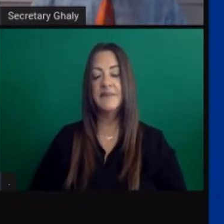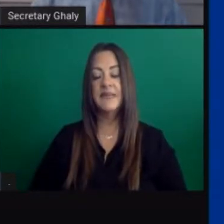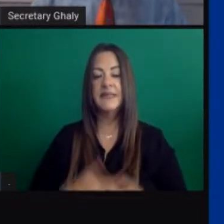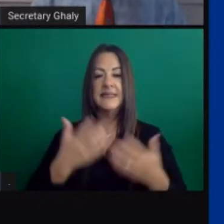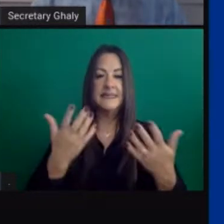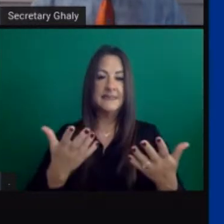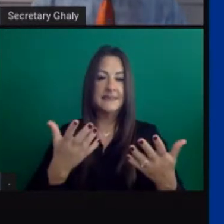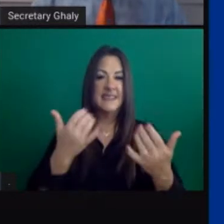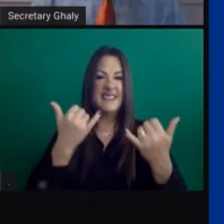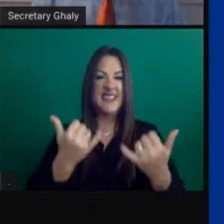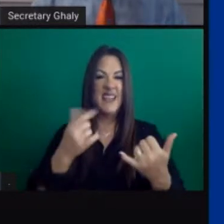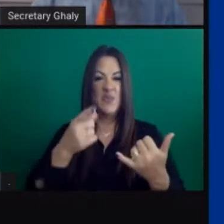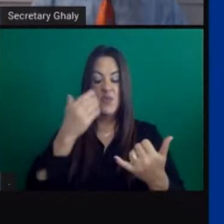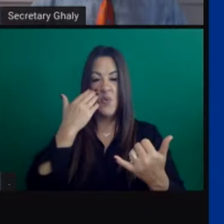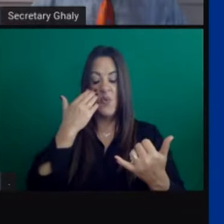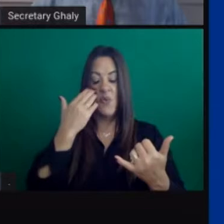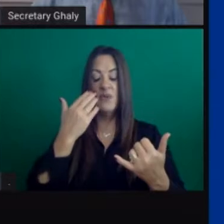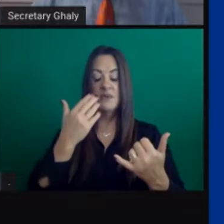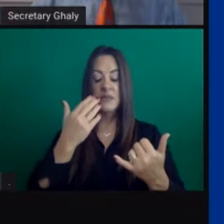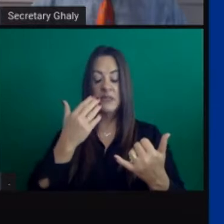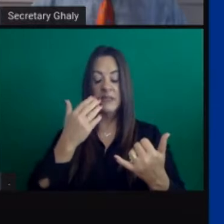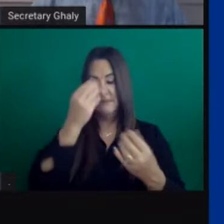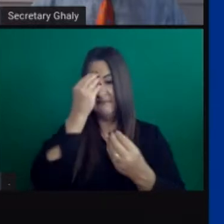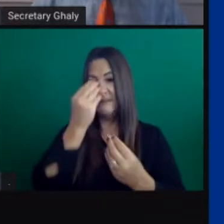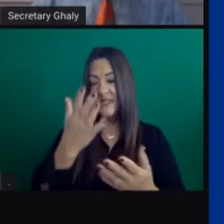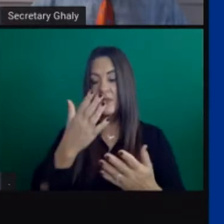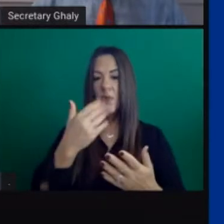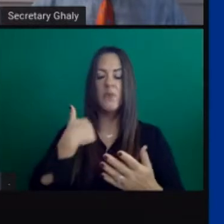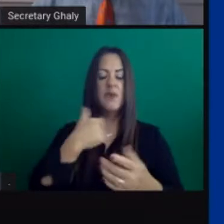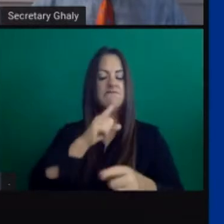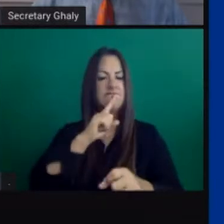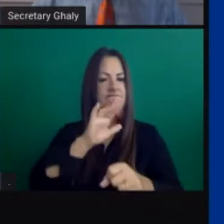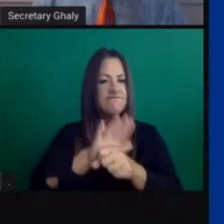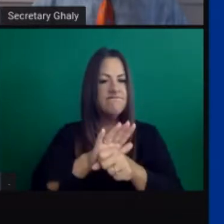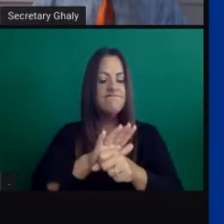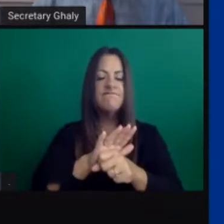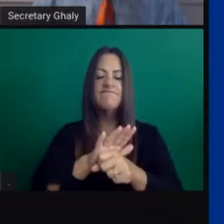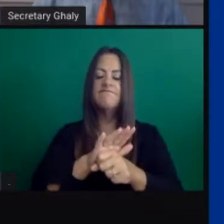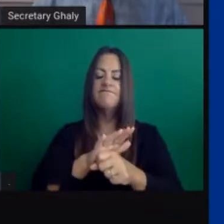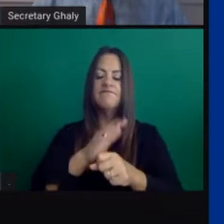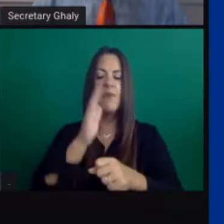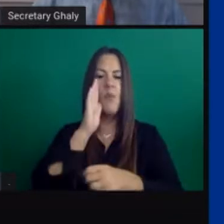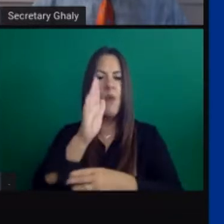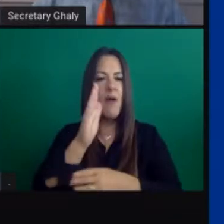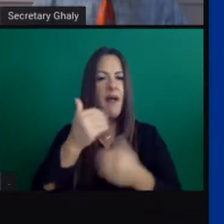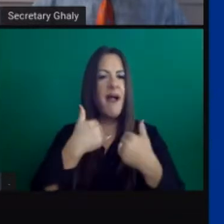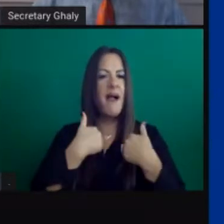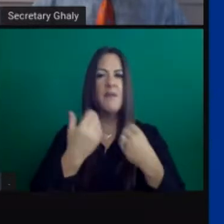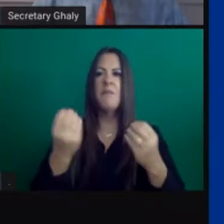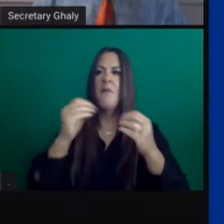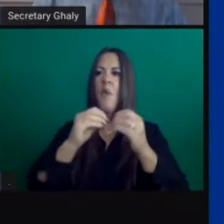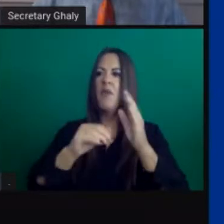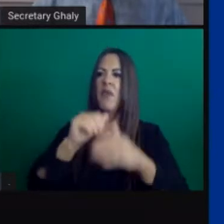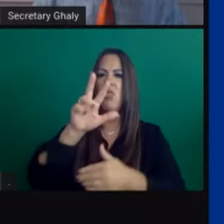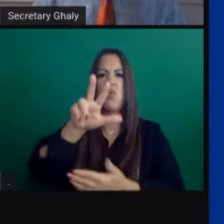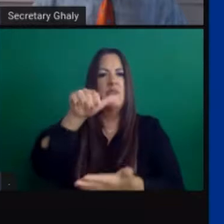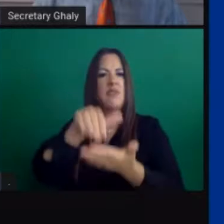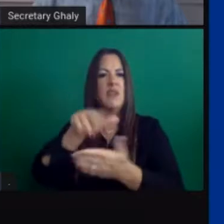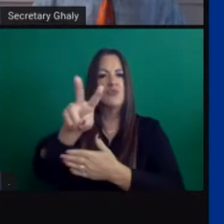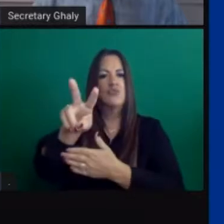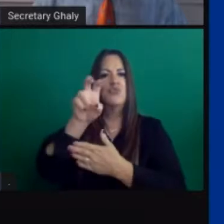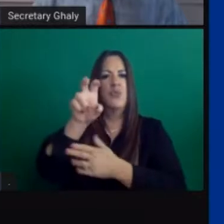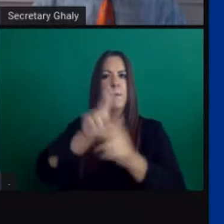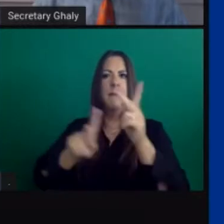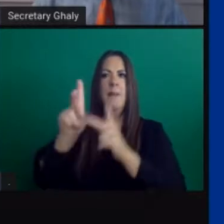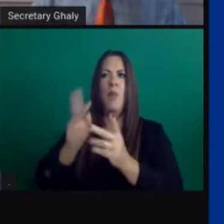So some more details on this. We committed and have committed to bringing more than 3,200 medical professionals across the